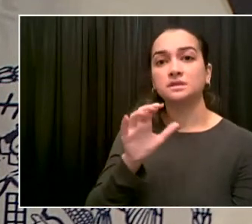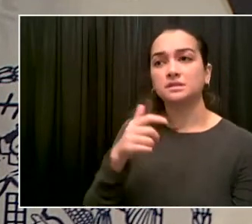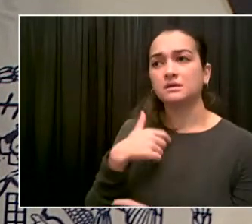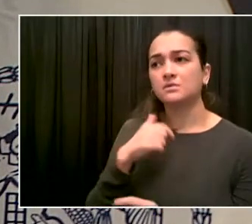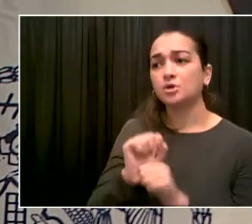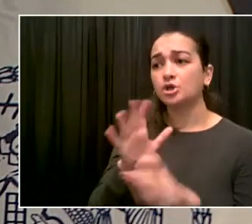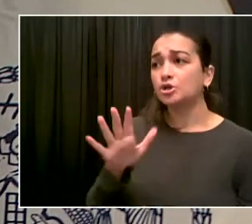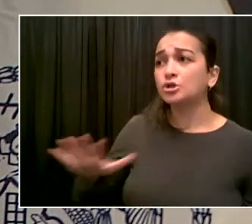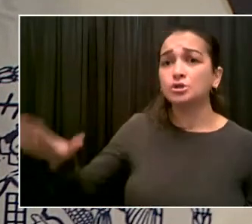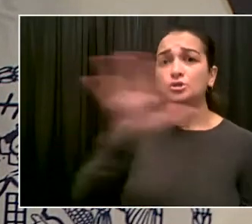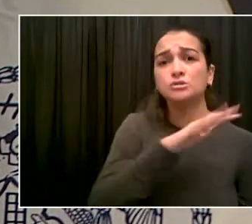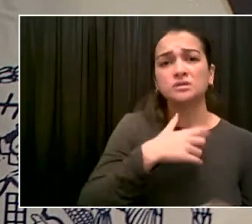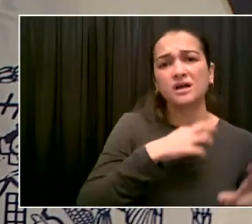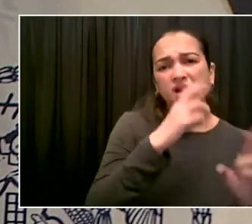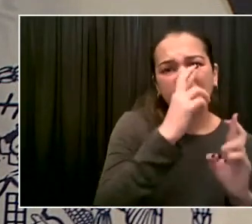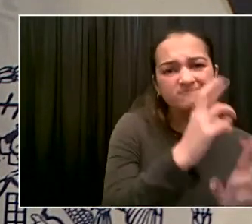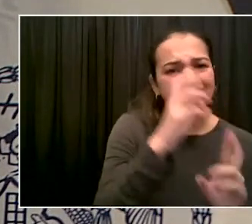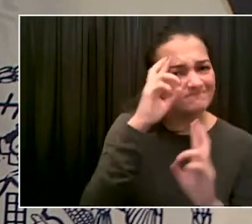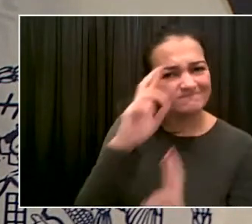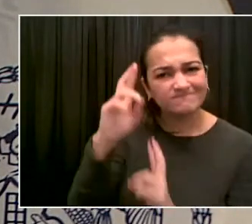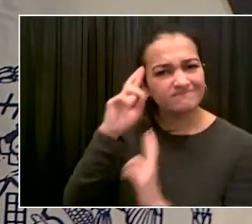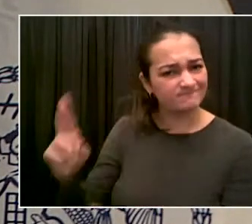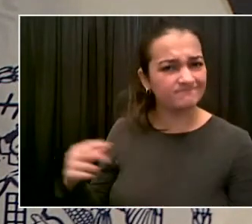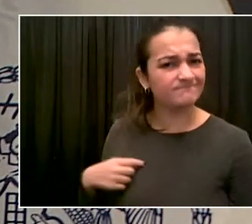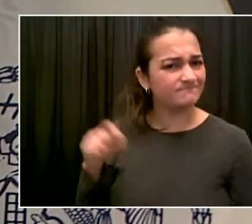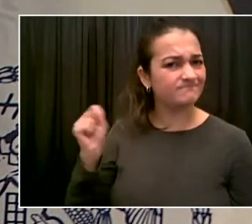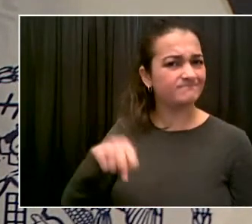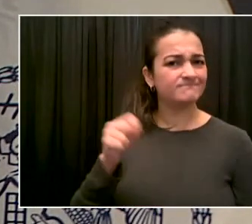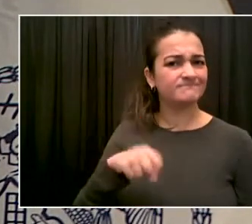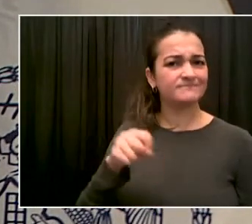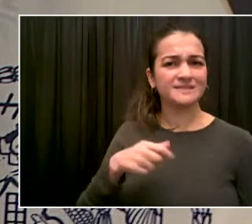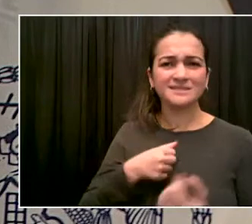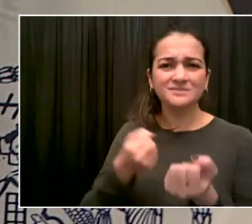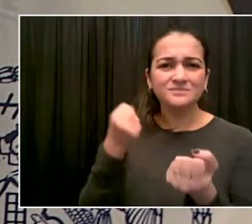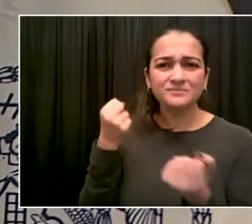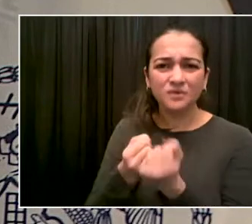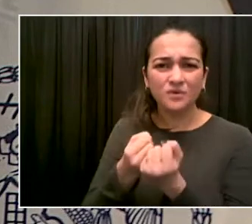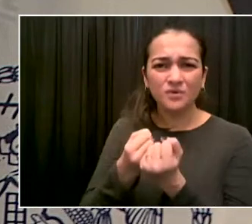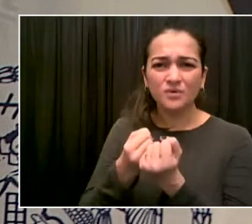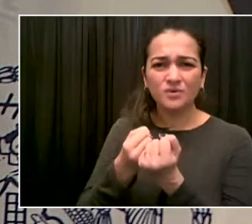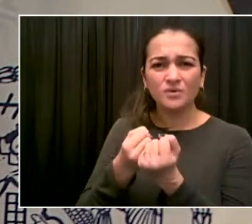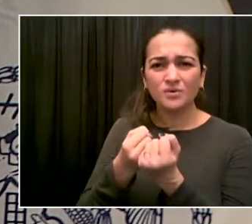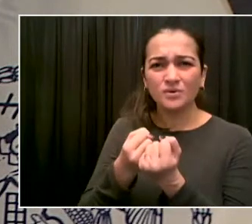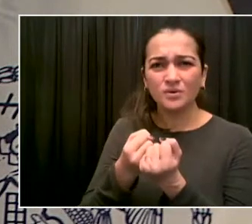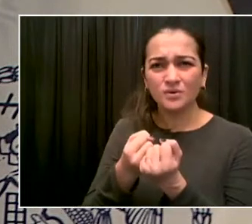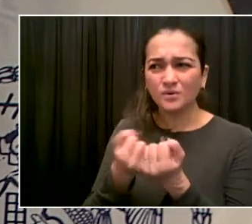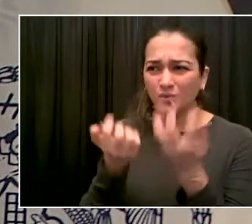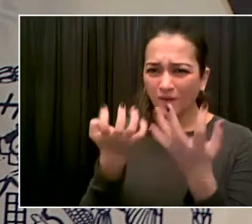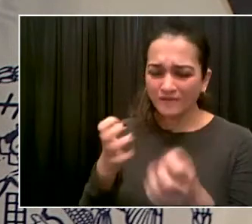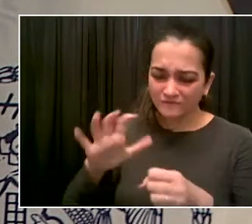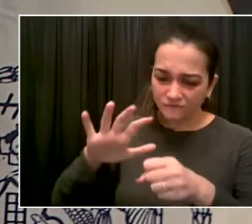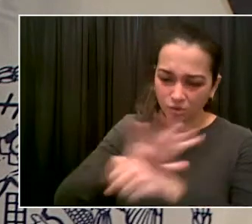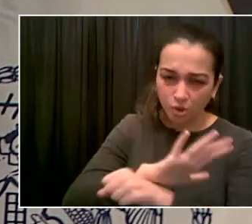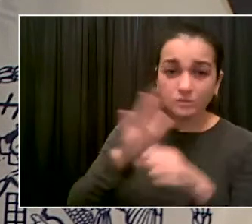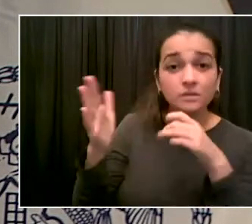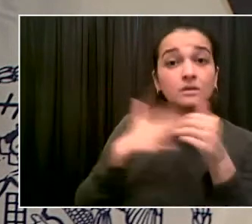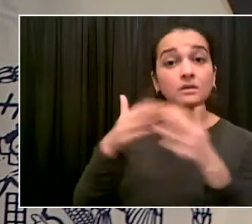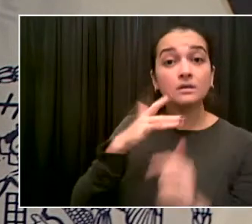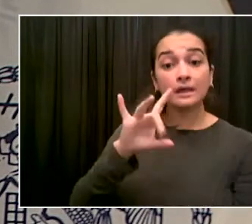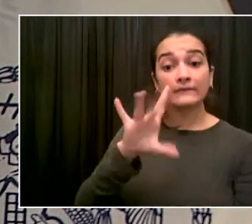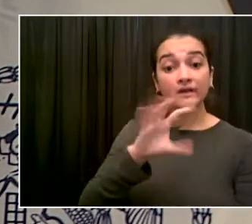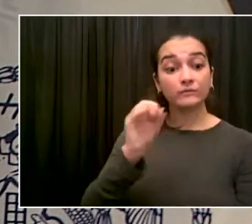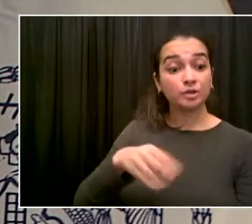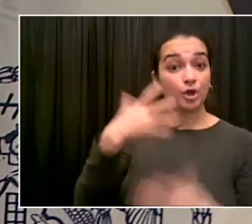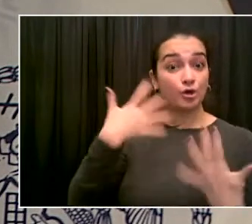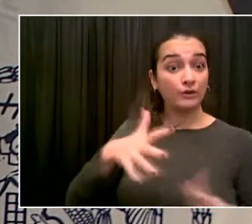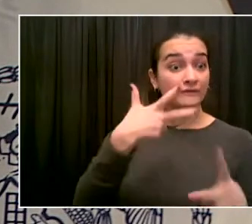supported having a strong city workforce, having an ample city workforce, because it makes such a difference. They've been there for us time and time